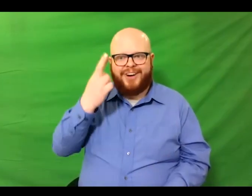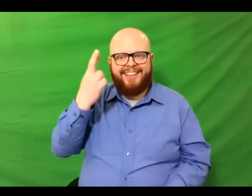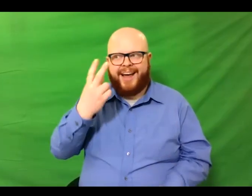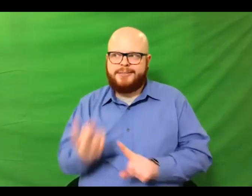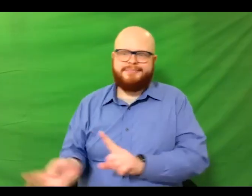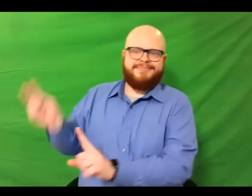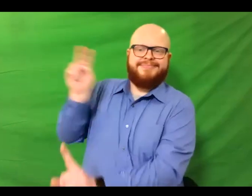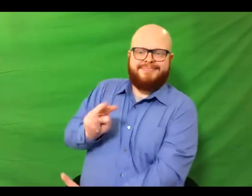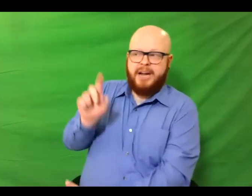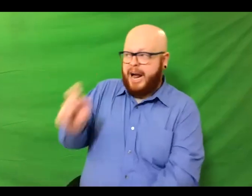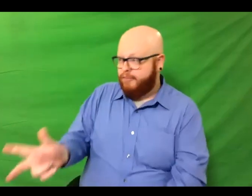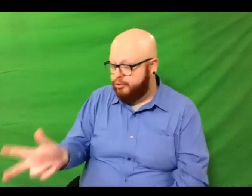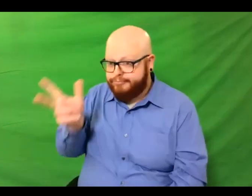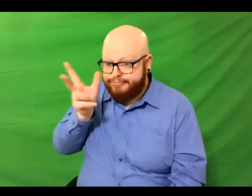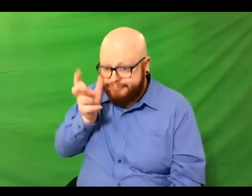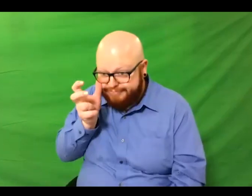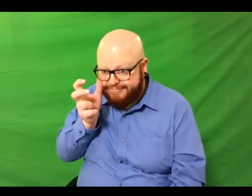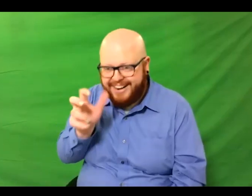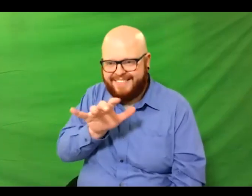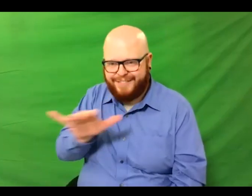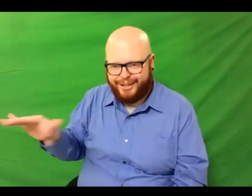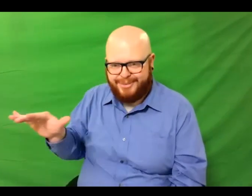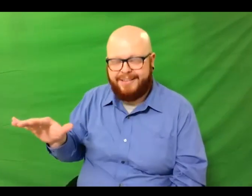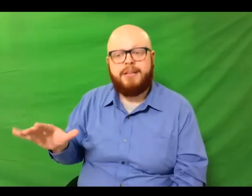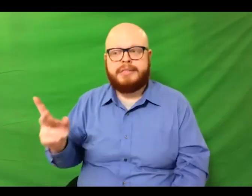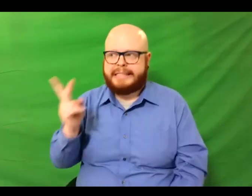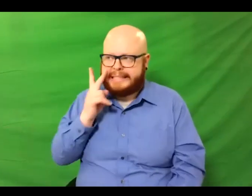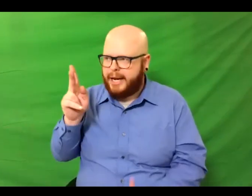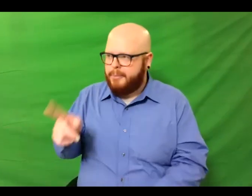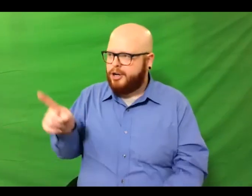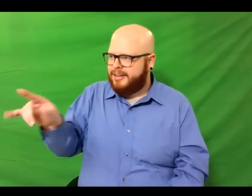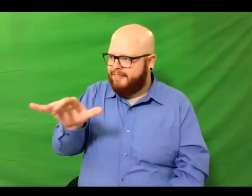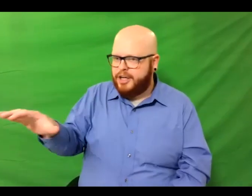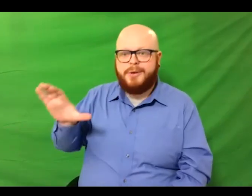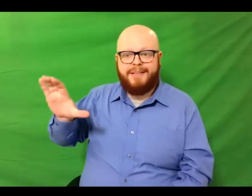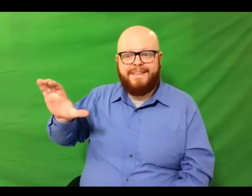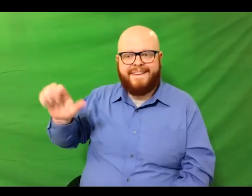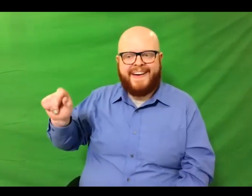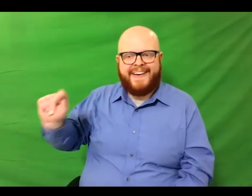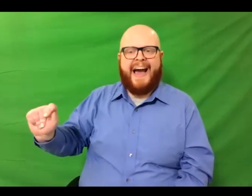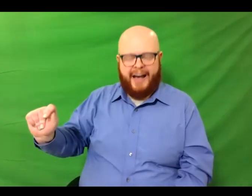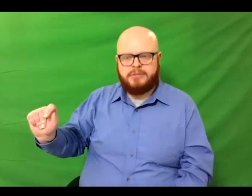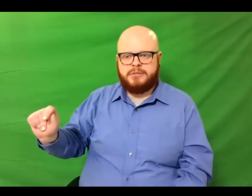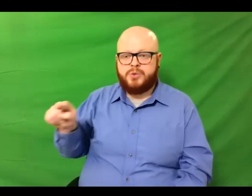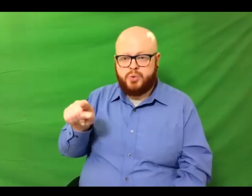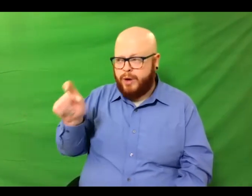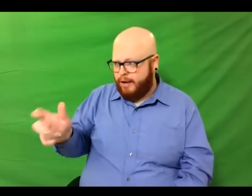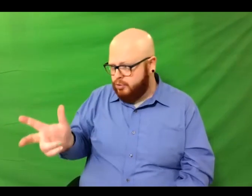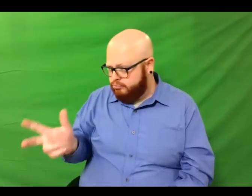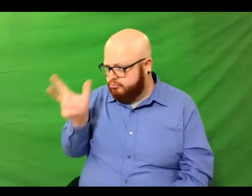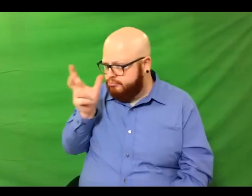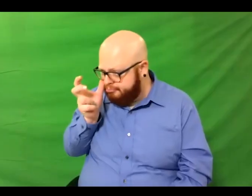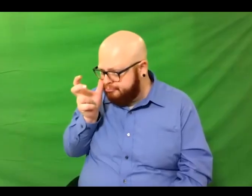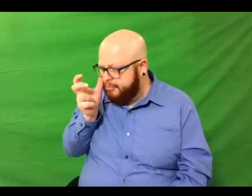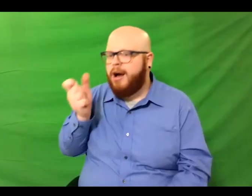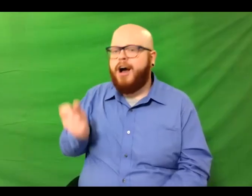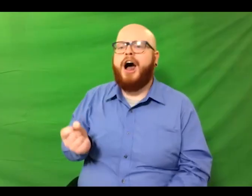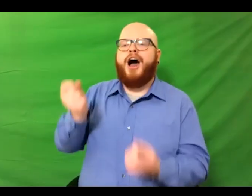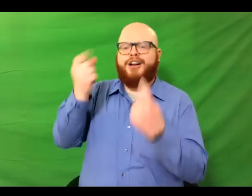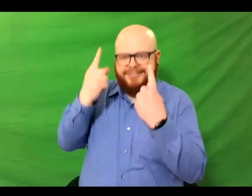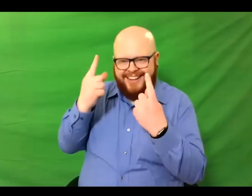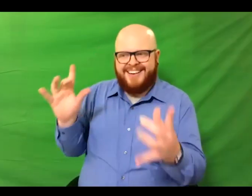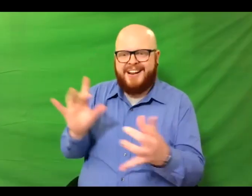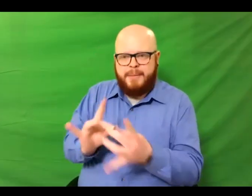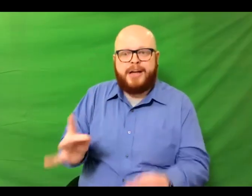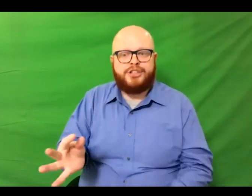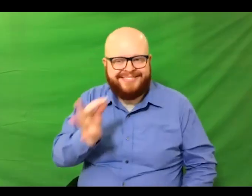and you're watching someone else spell C-A-T, fingerspell cat, and you have to take that in and then have that aha, I received the